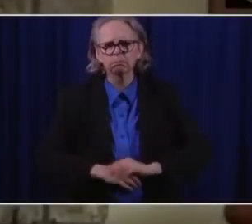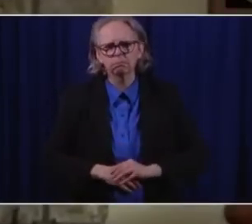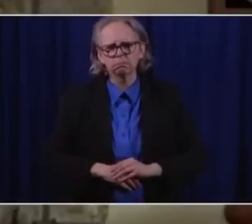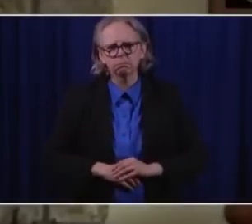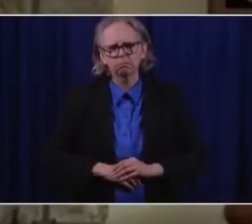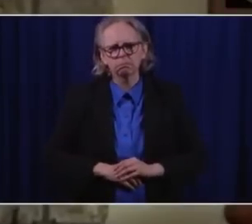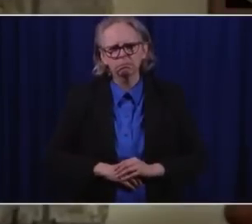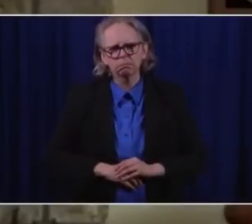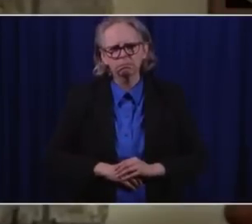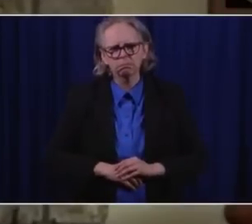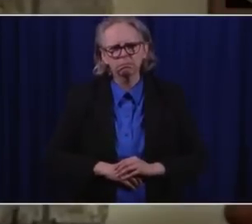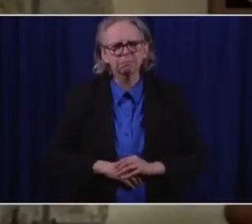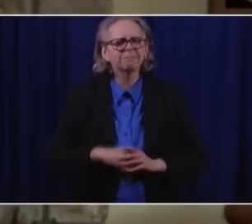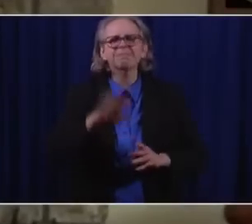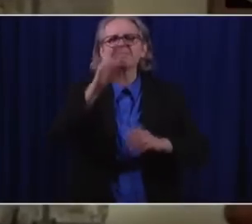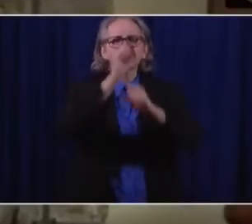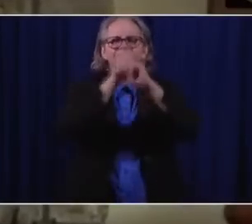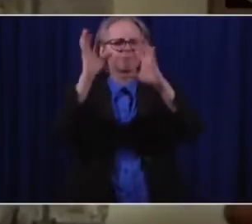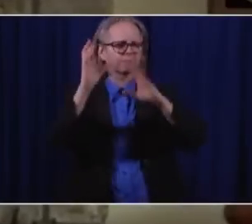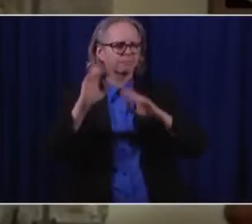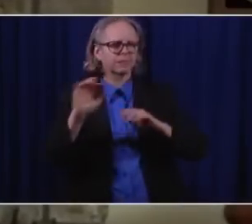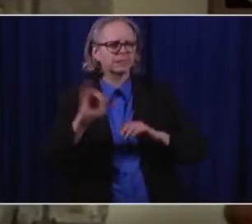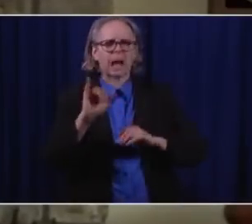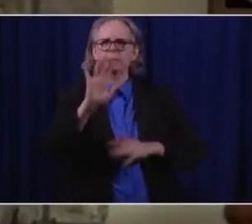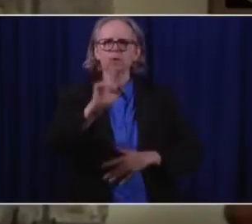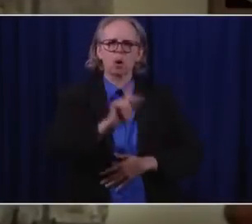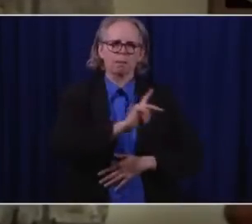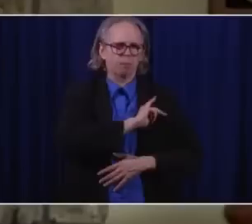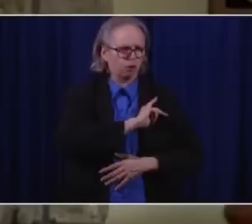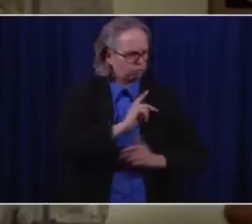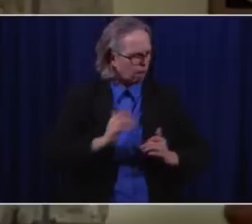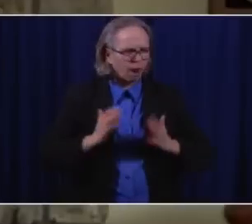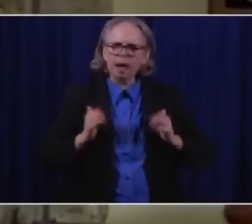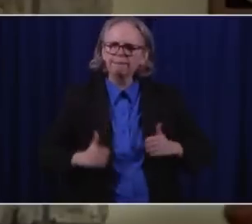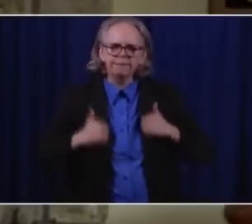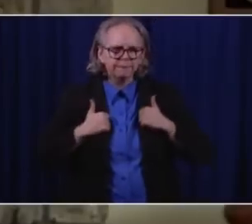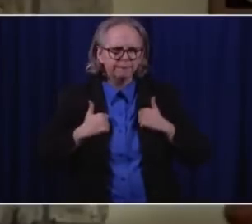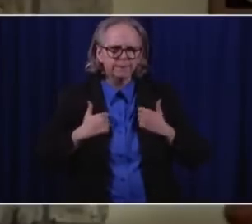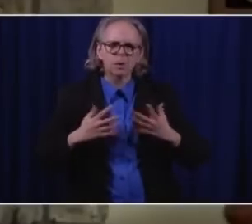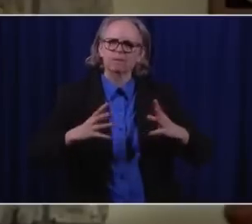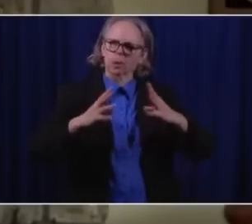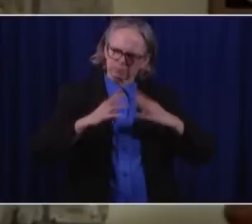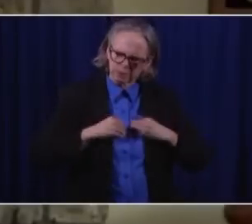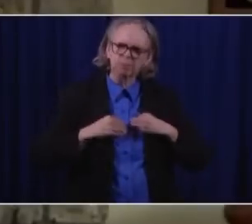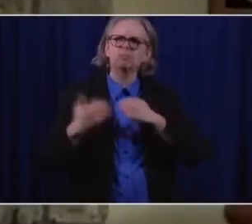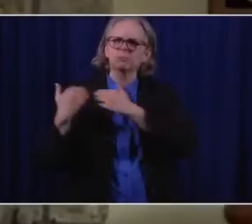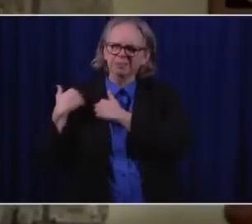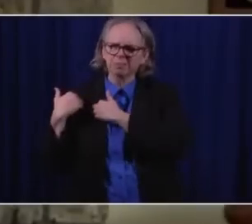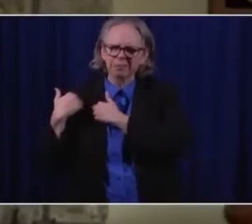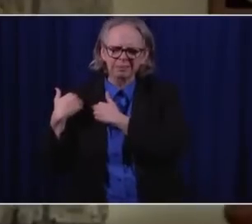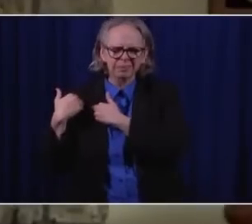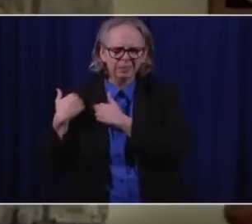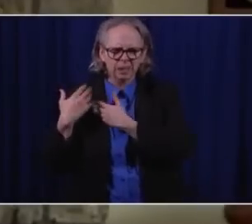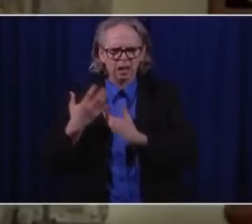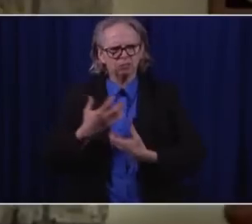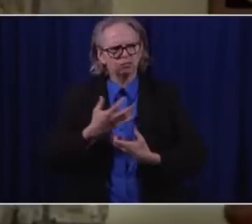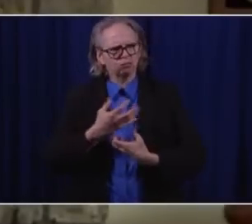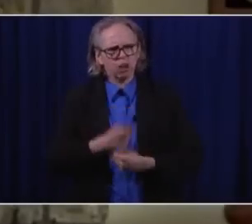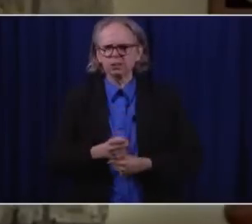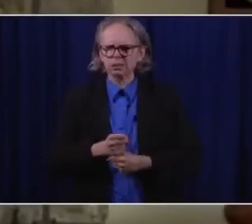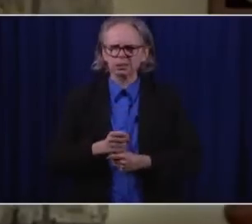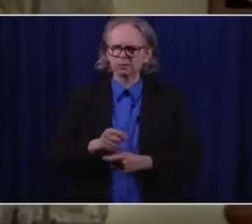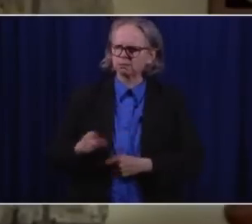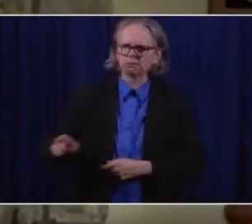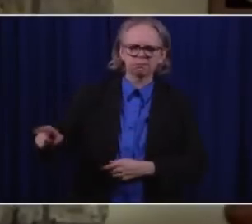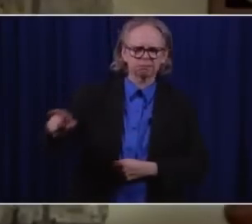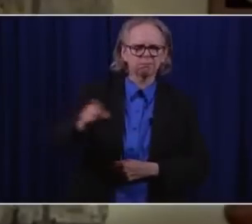own lives and the decisions, the personal responsibility that we take. I trust Ohioans to take personal responsibility, not be